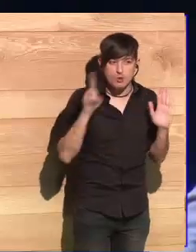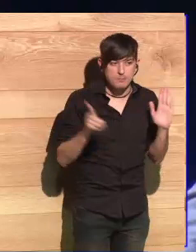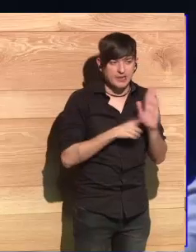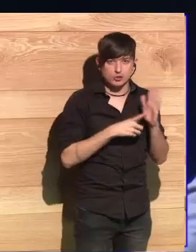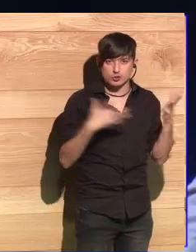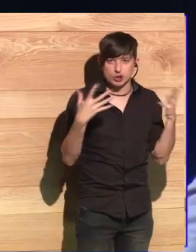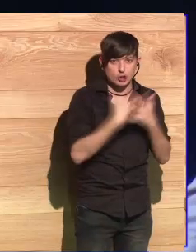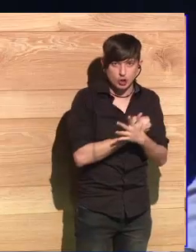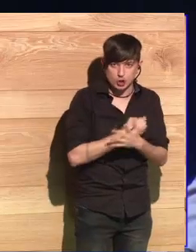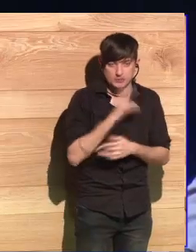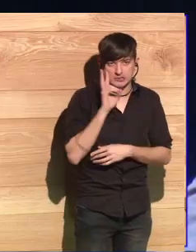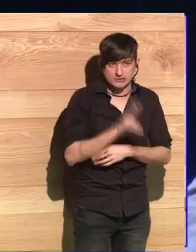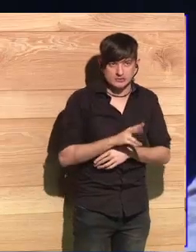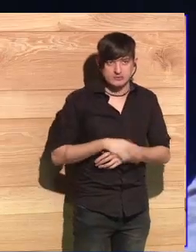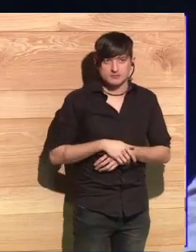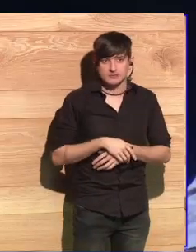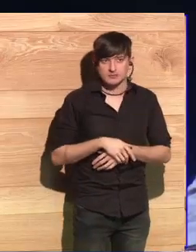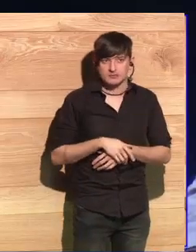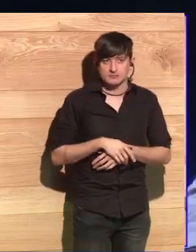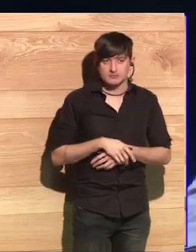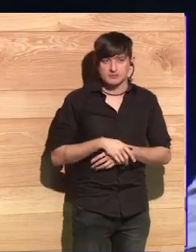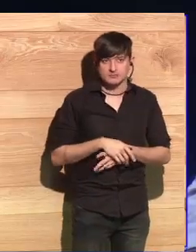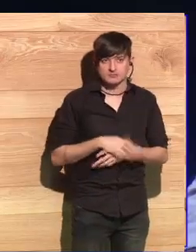And it doesn't leave anything untouched.